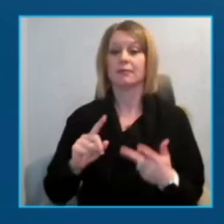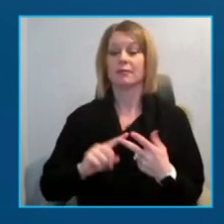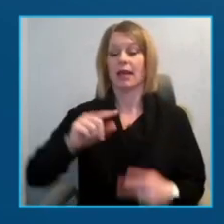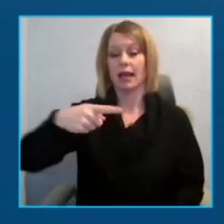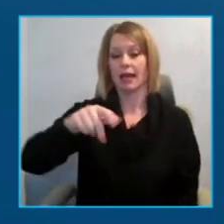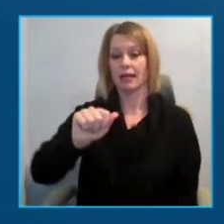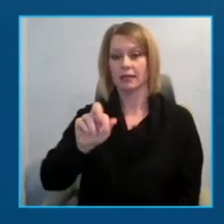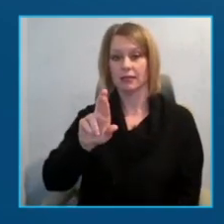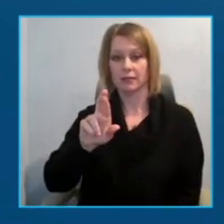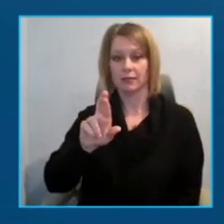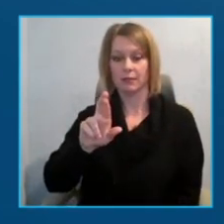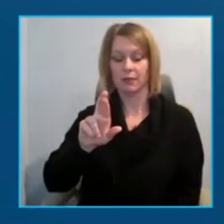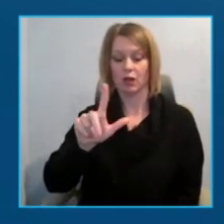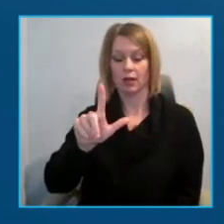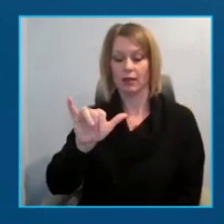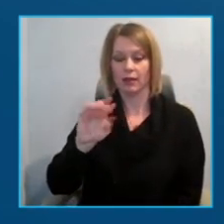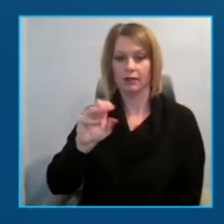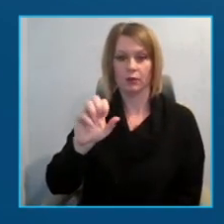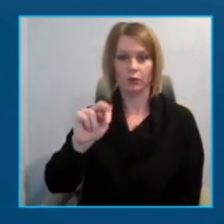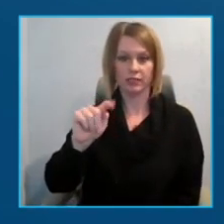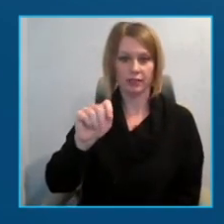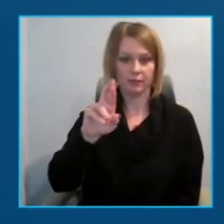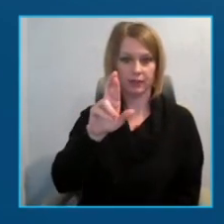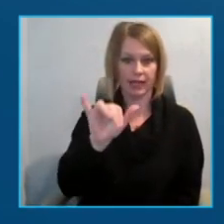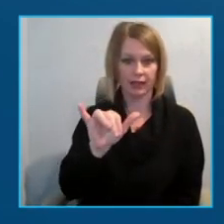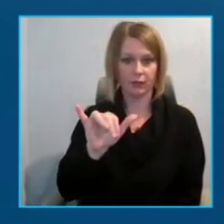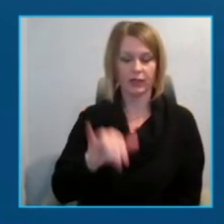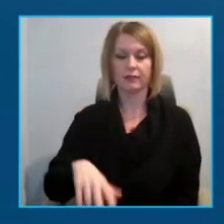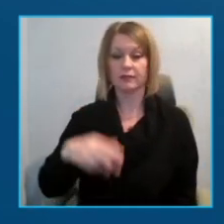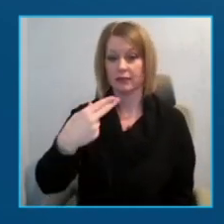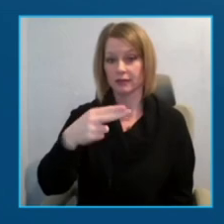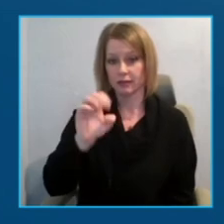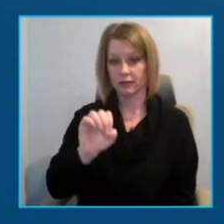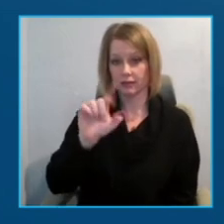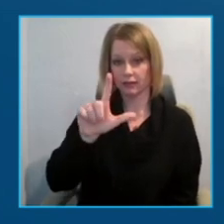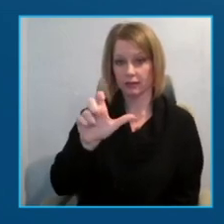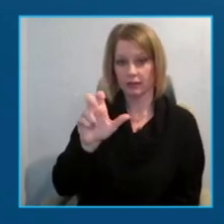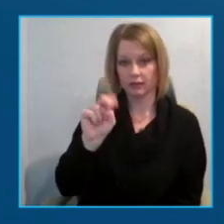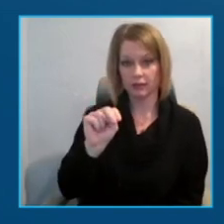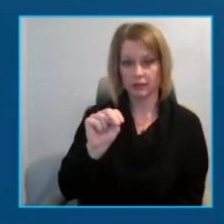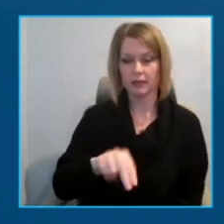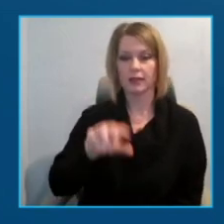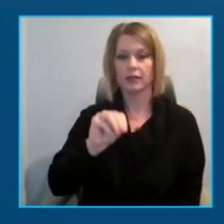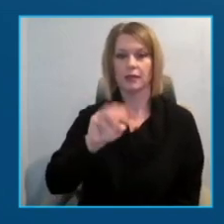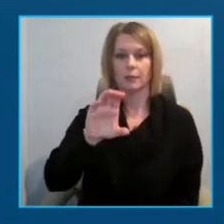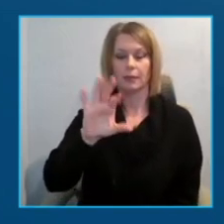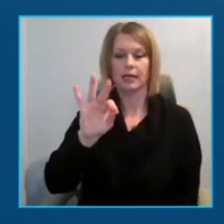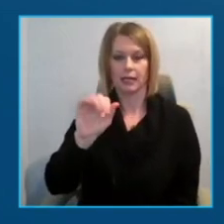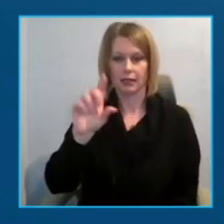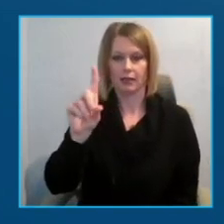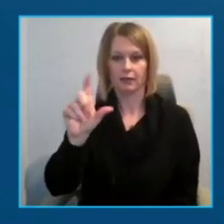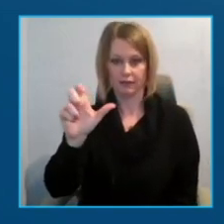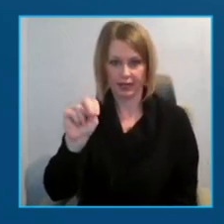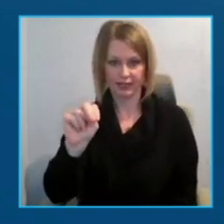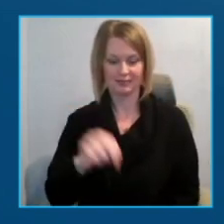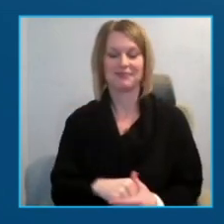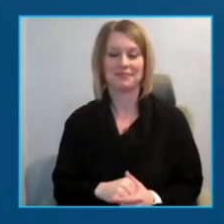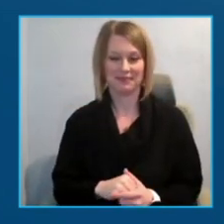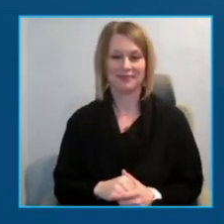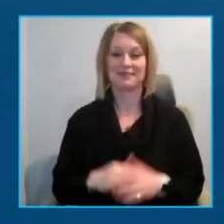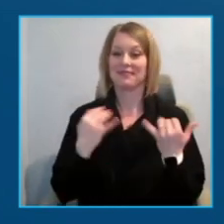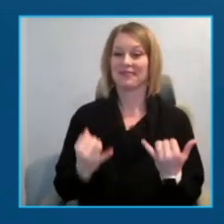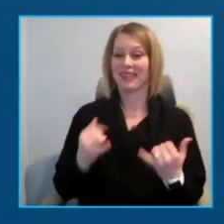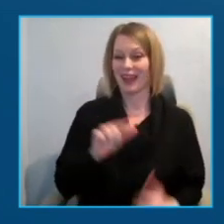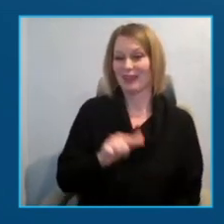McFadden. They are here to help us make sure our meetings run smoothly. Now I'll turn it over to